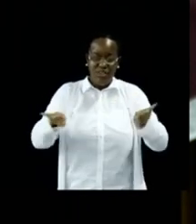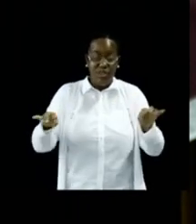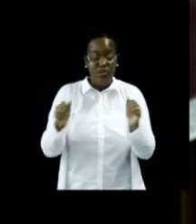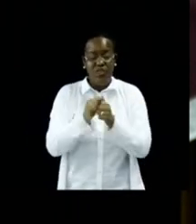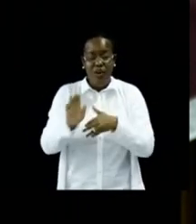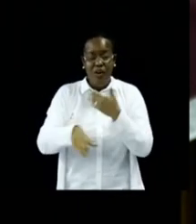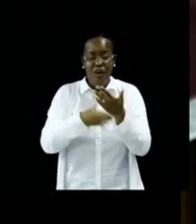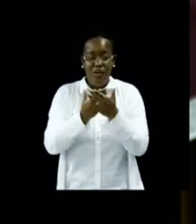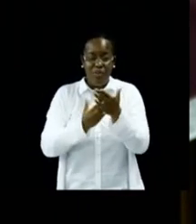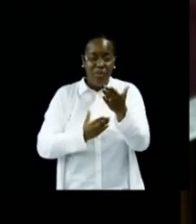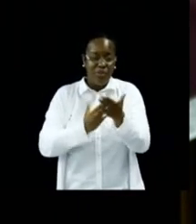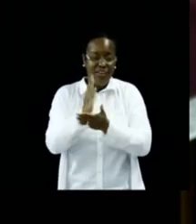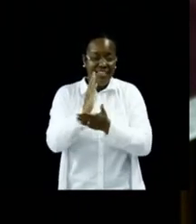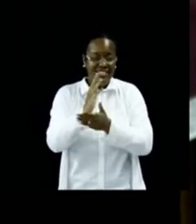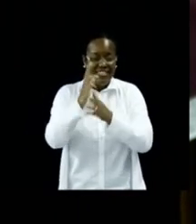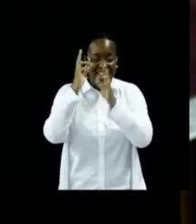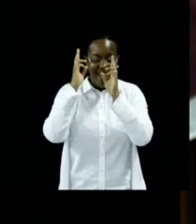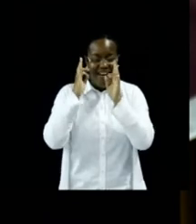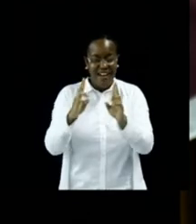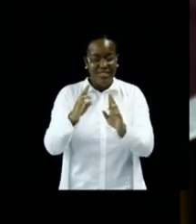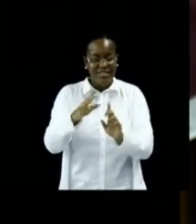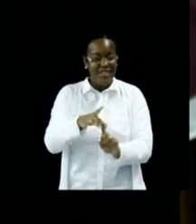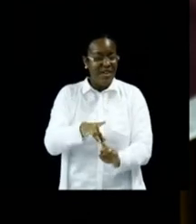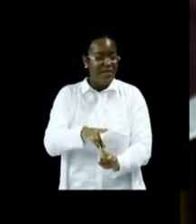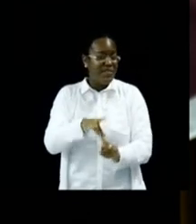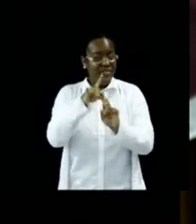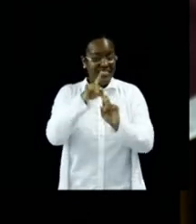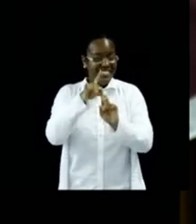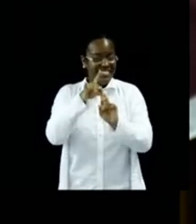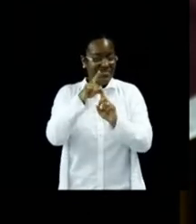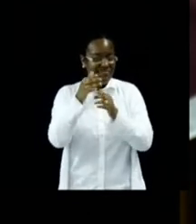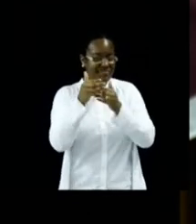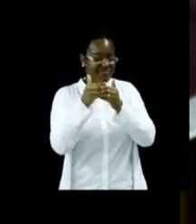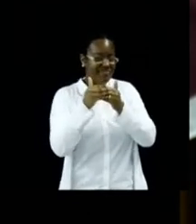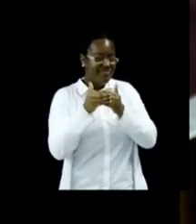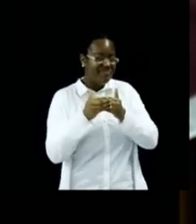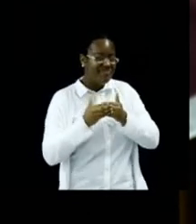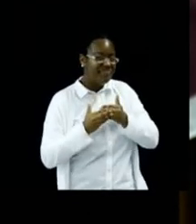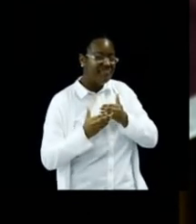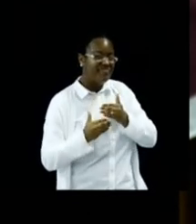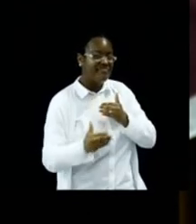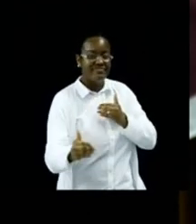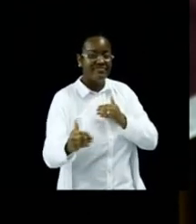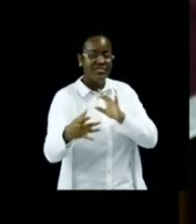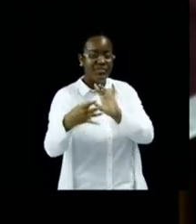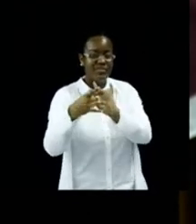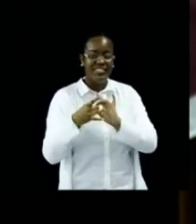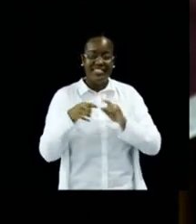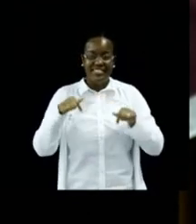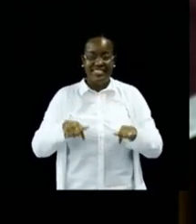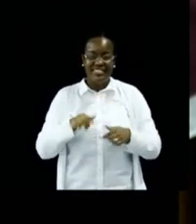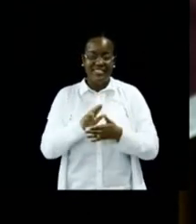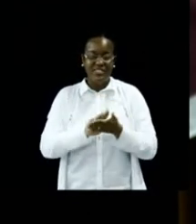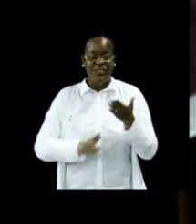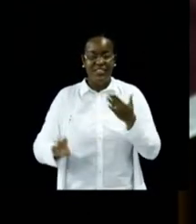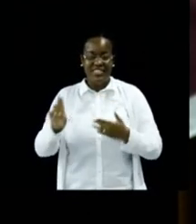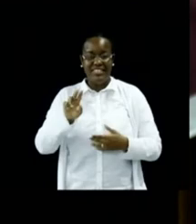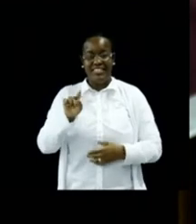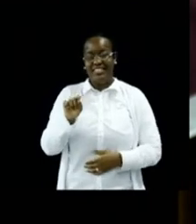rights, honors, and privileges thereunto appertaining at Texas Southern